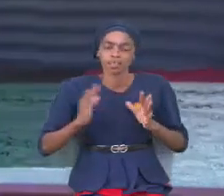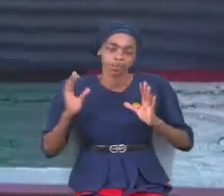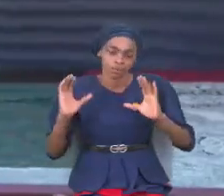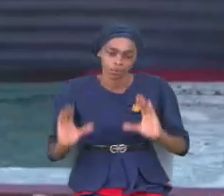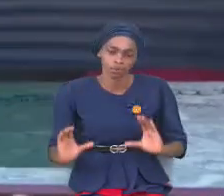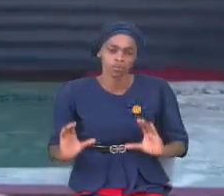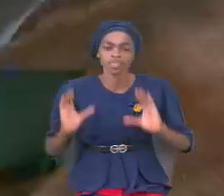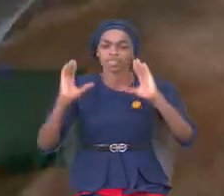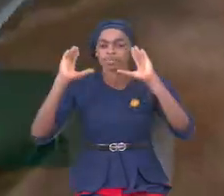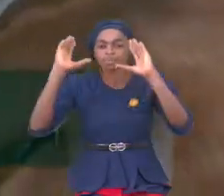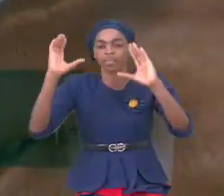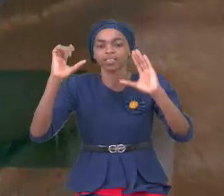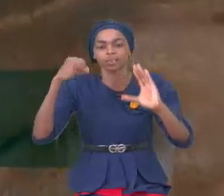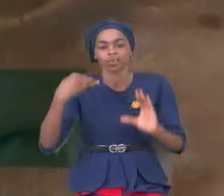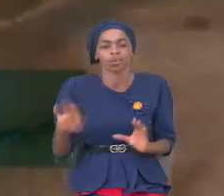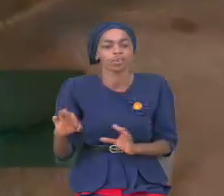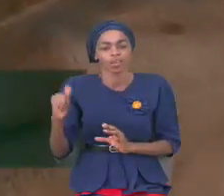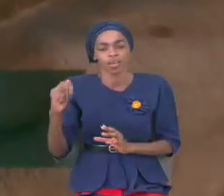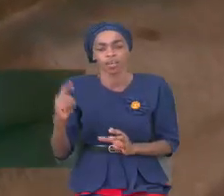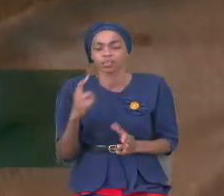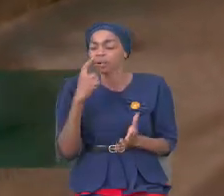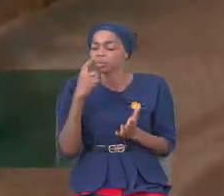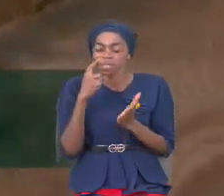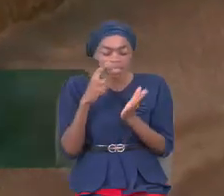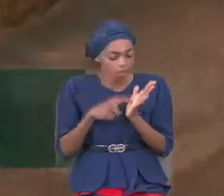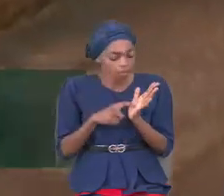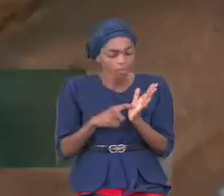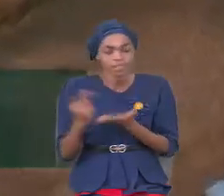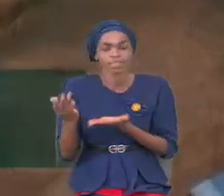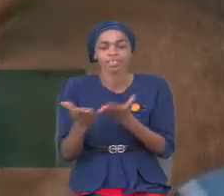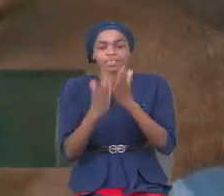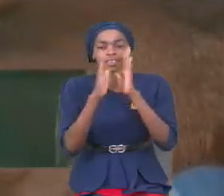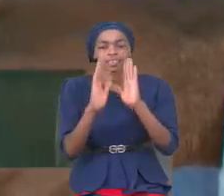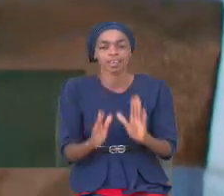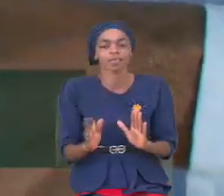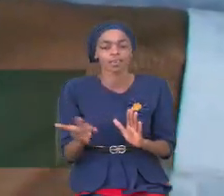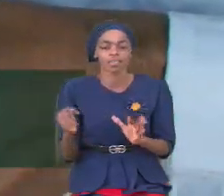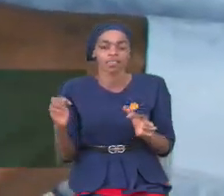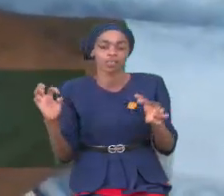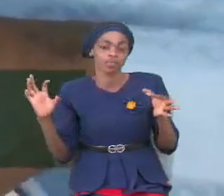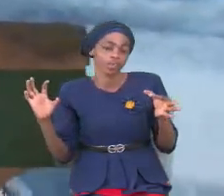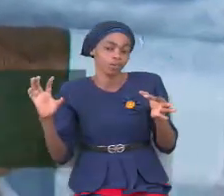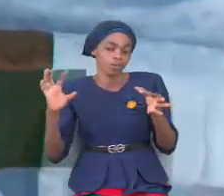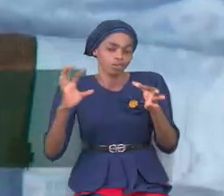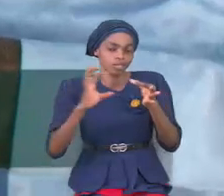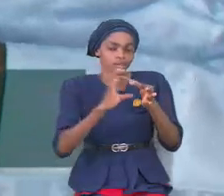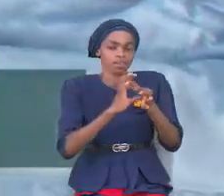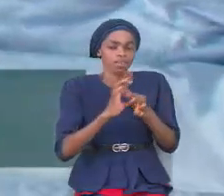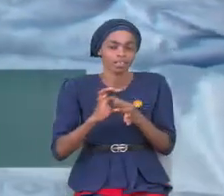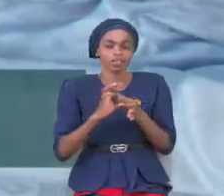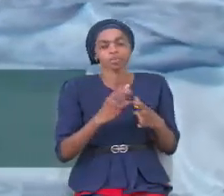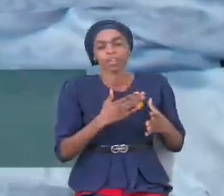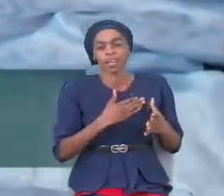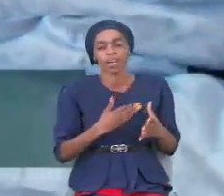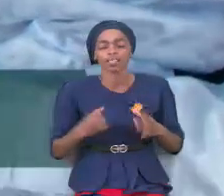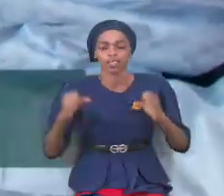The reconciliation and the recommitment of an observant servant. 3 things we're looking